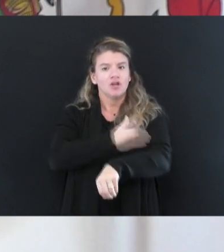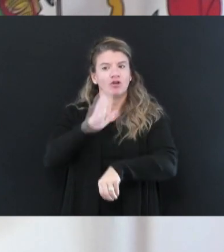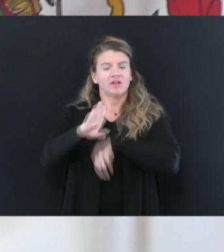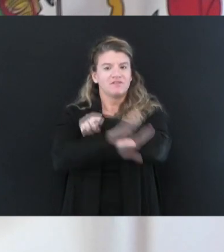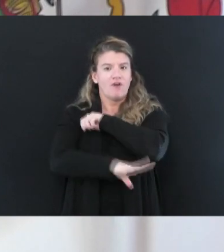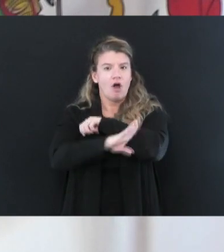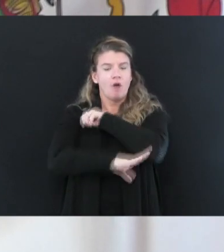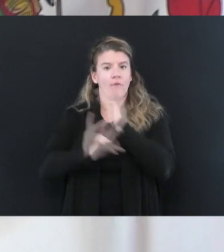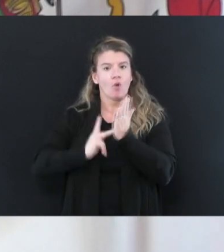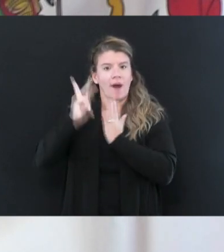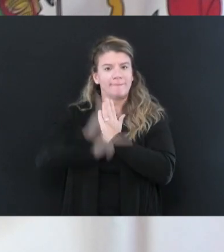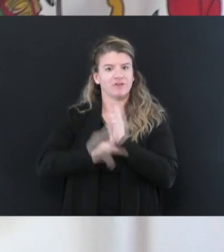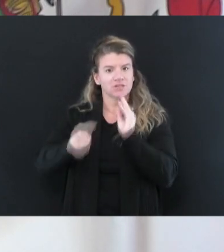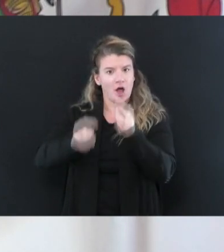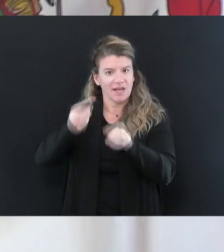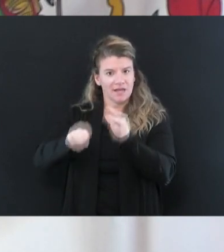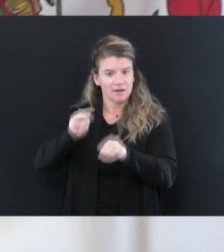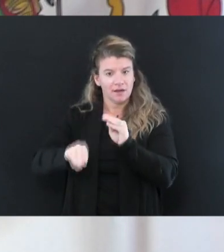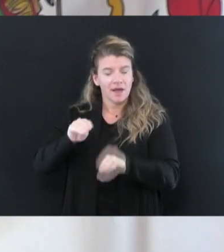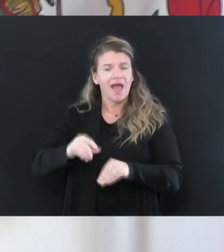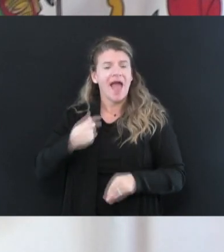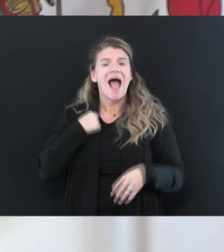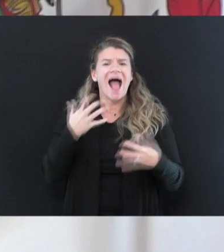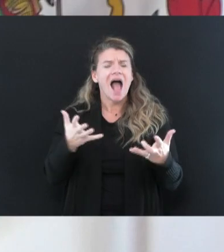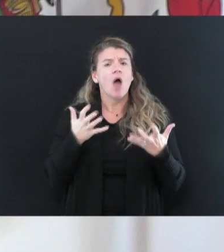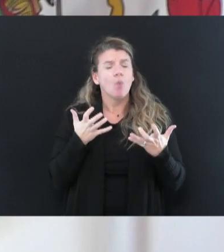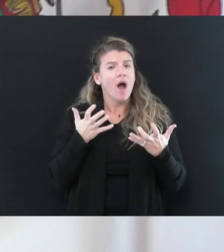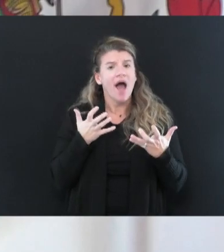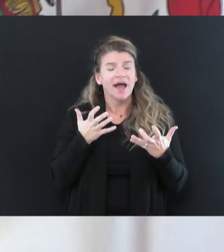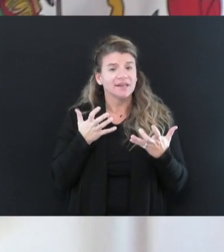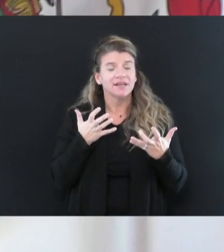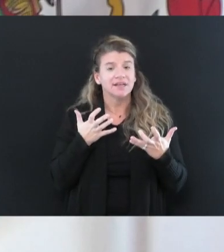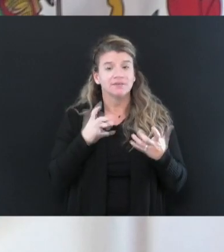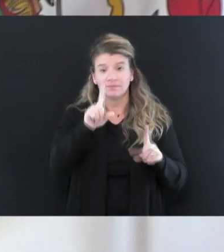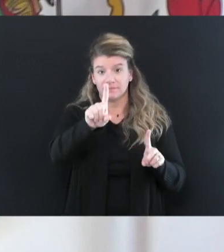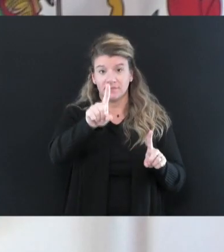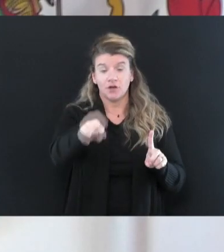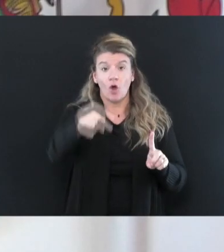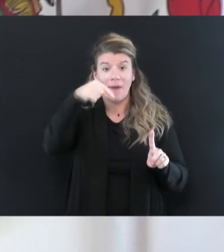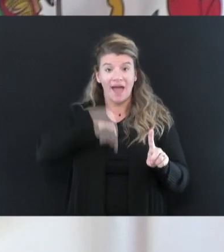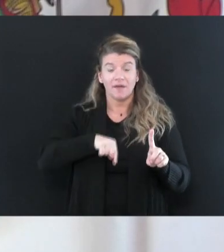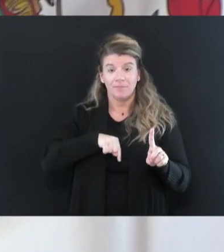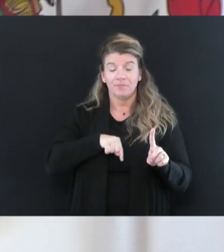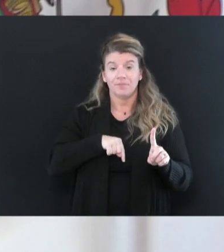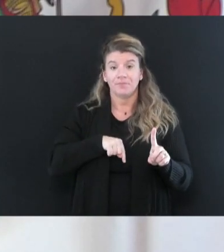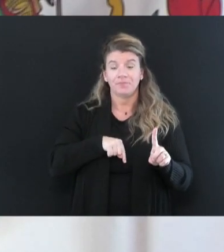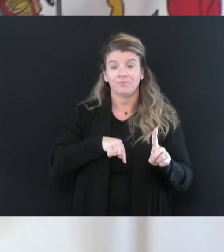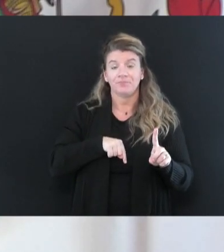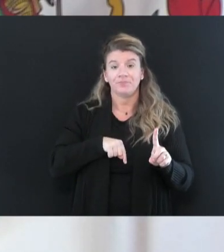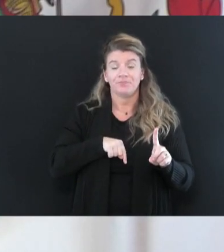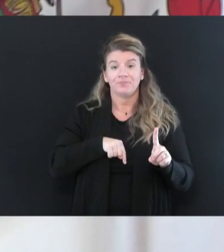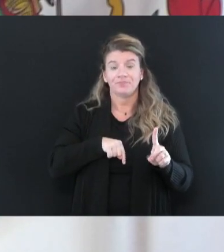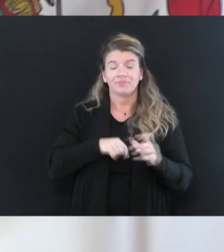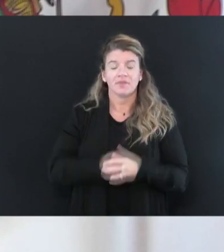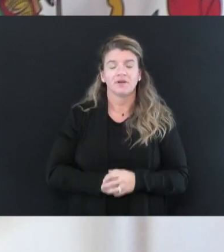stocking program and everything. I want to jump right back real quick and just say this too.